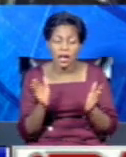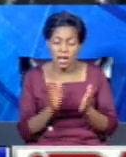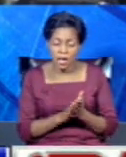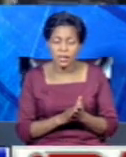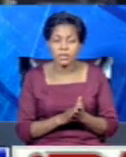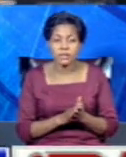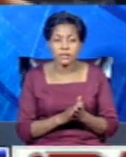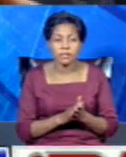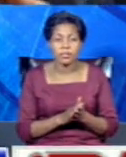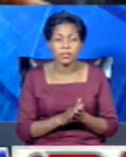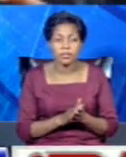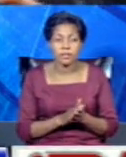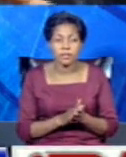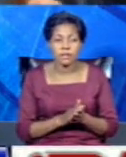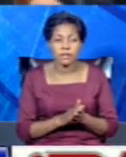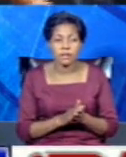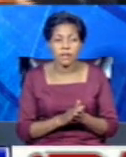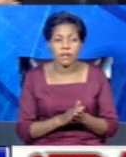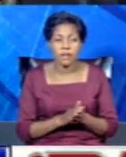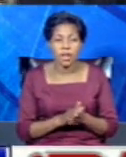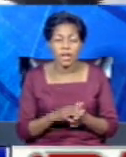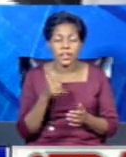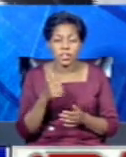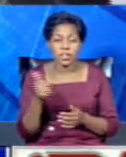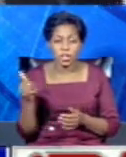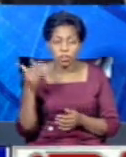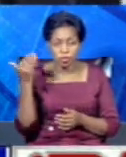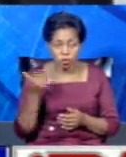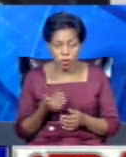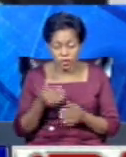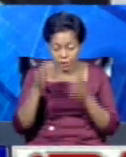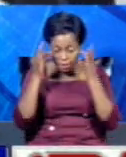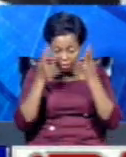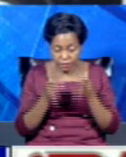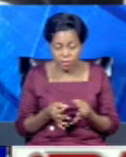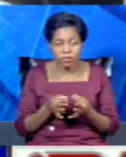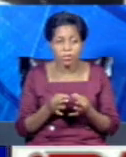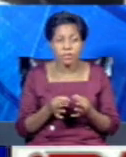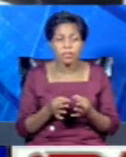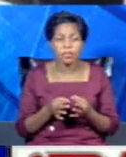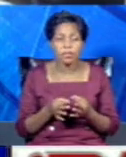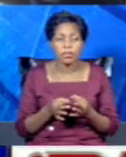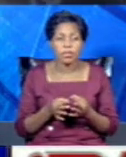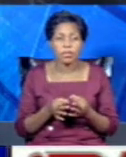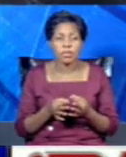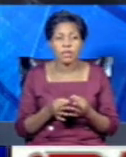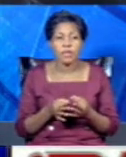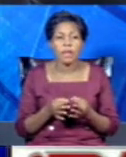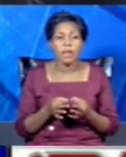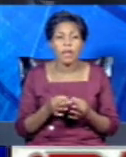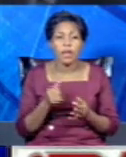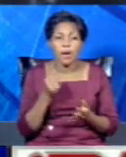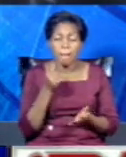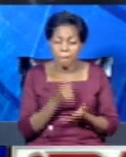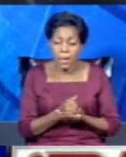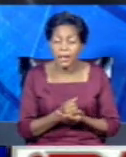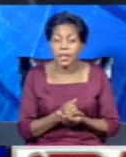And they're saying they're in contempt of court because every court ruling and every court order, they have not obeyed